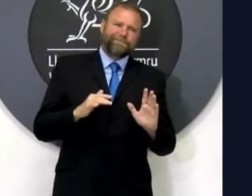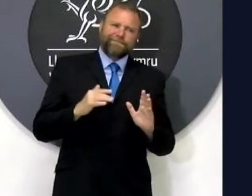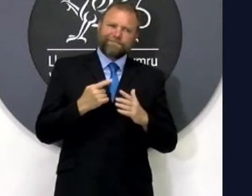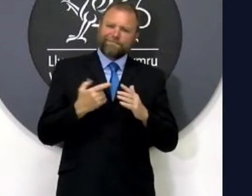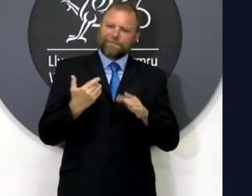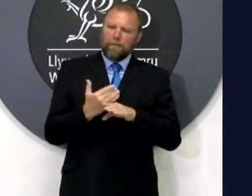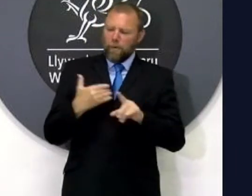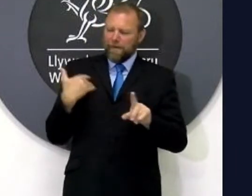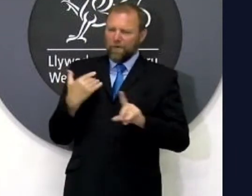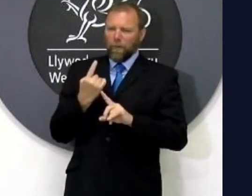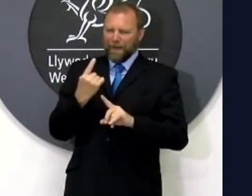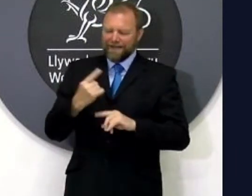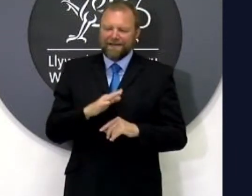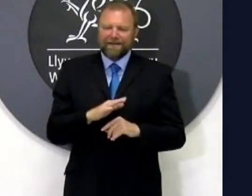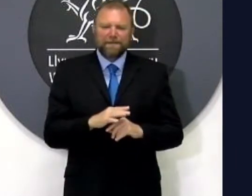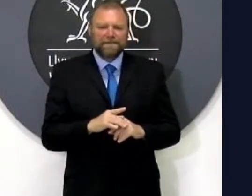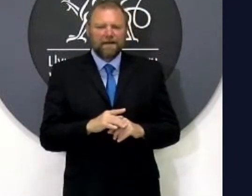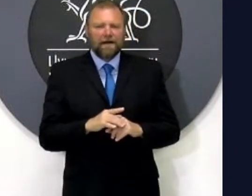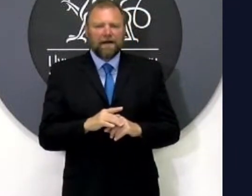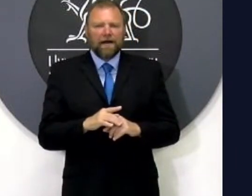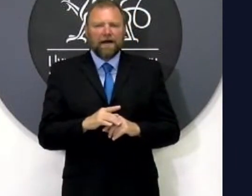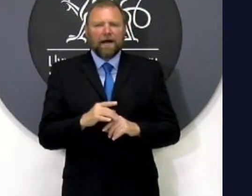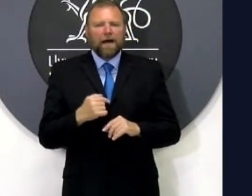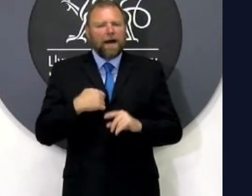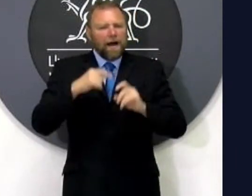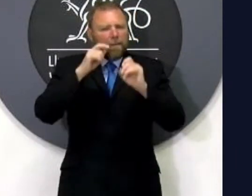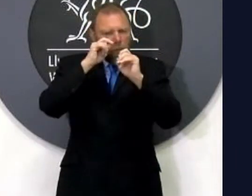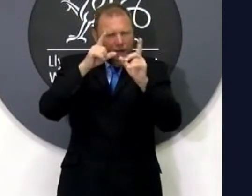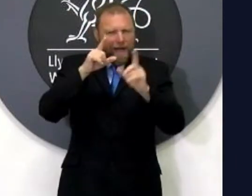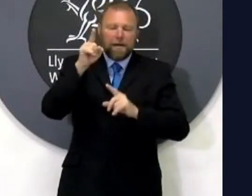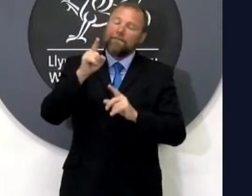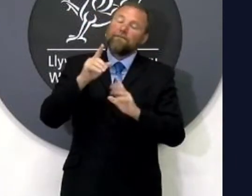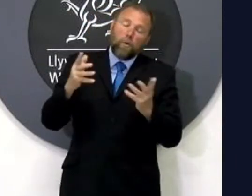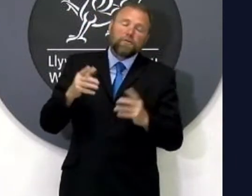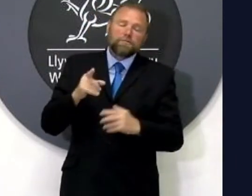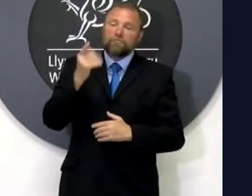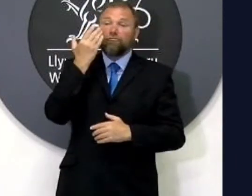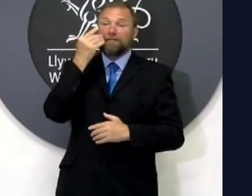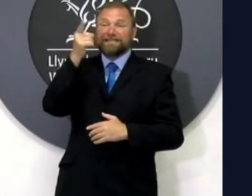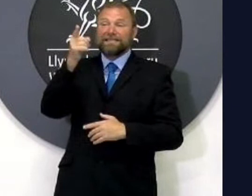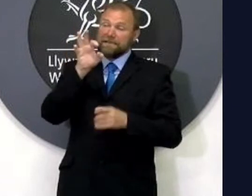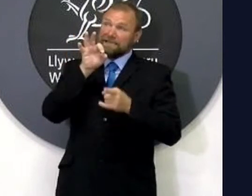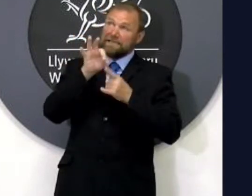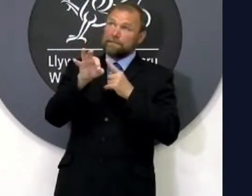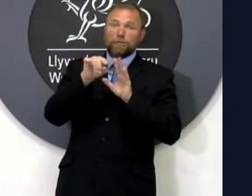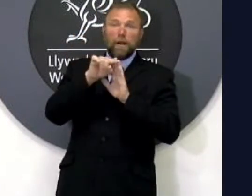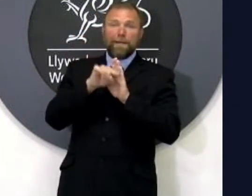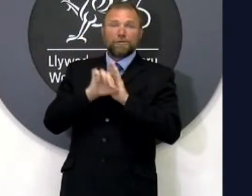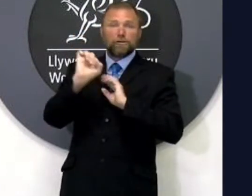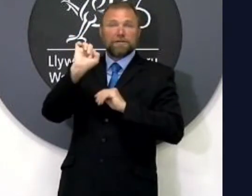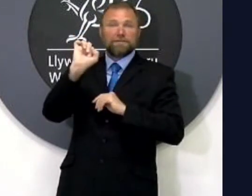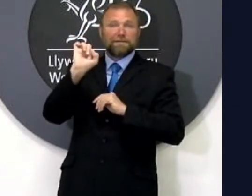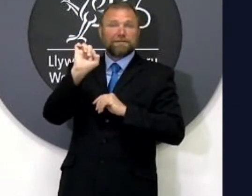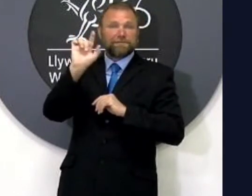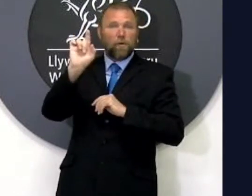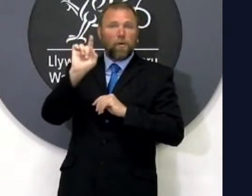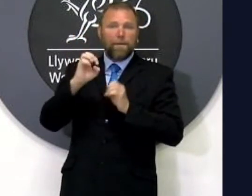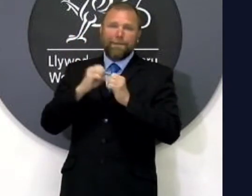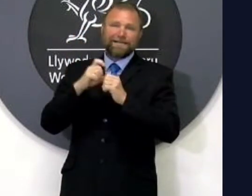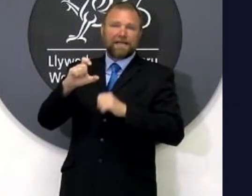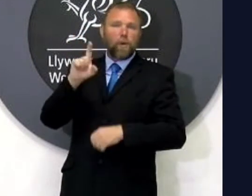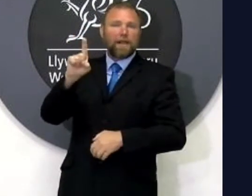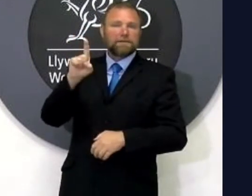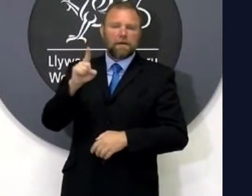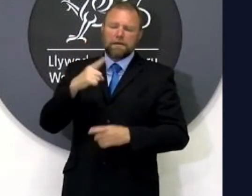week, but of course I'm very aware that they have only recently come out of special measures, and that we have a responsibility to monitor them